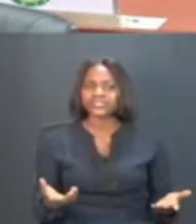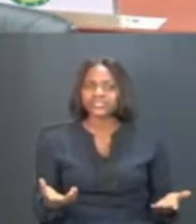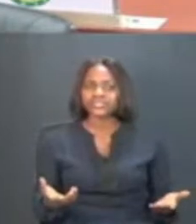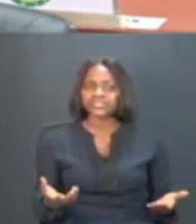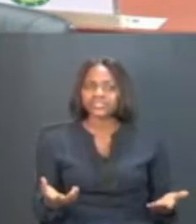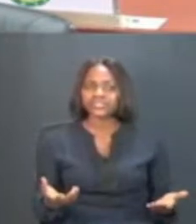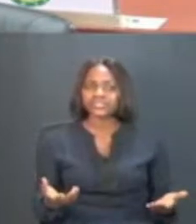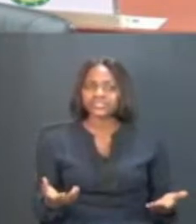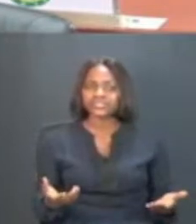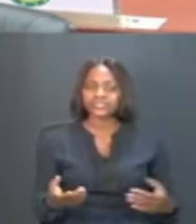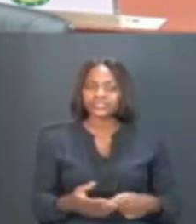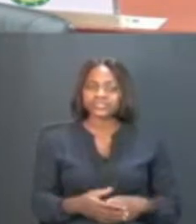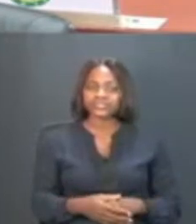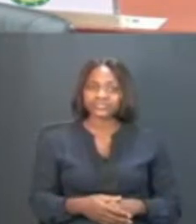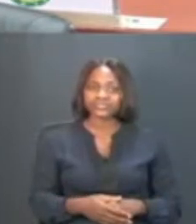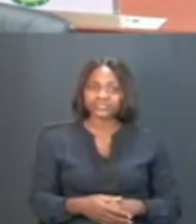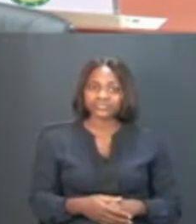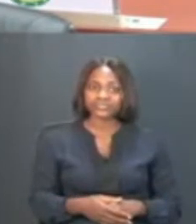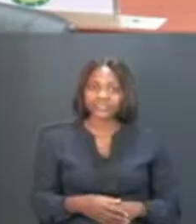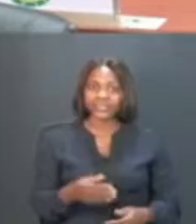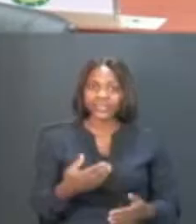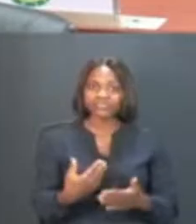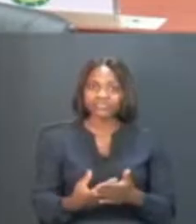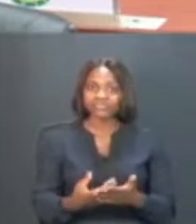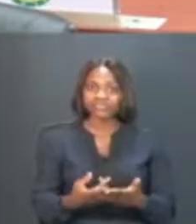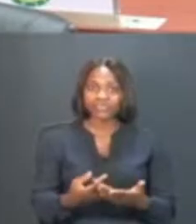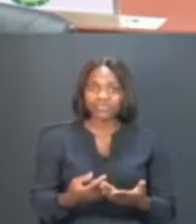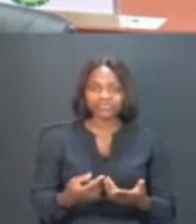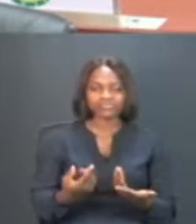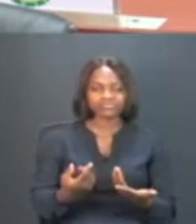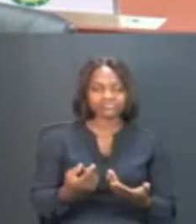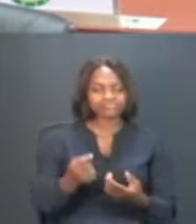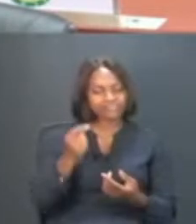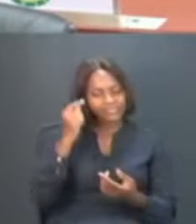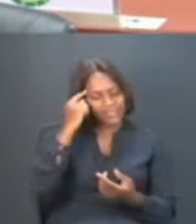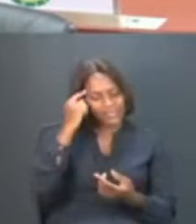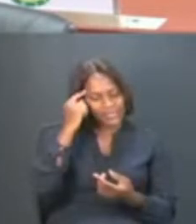Before even we talk about treatment,